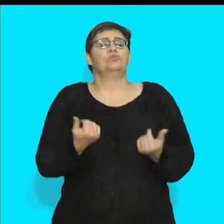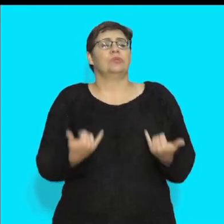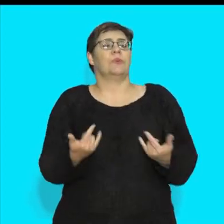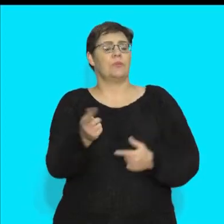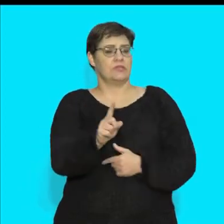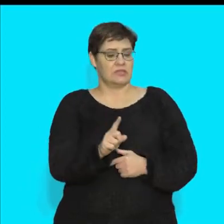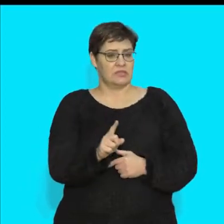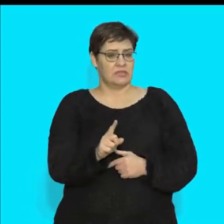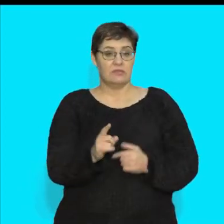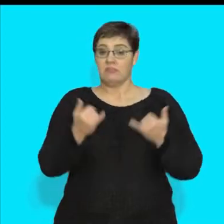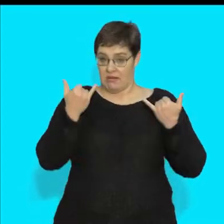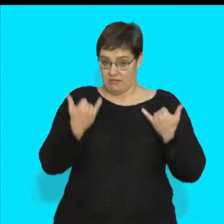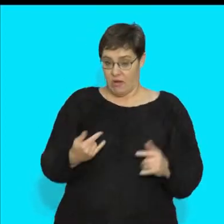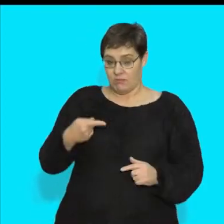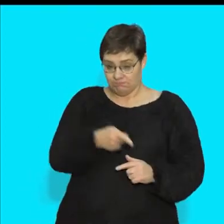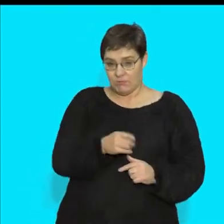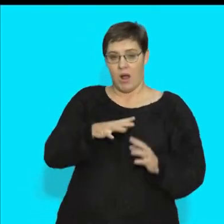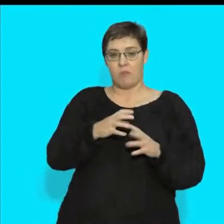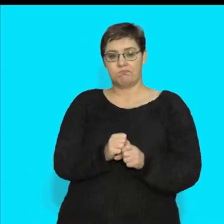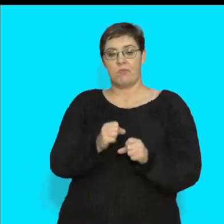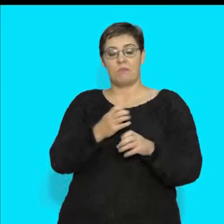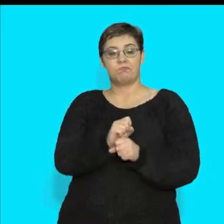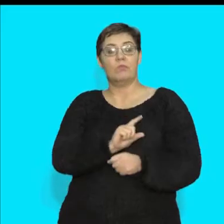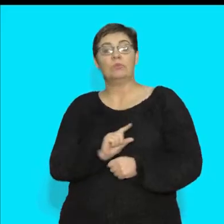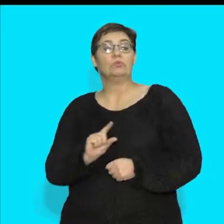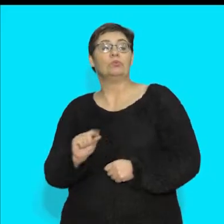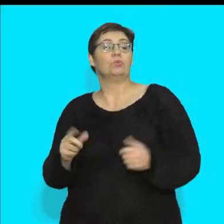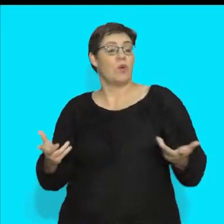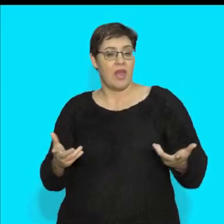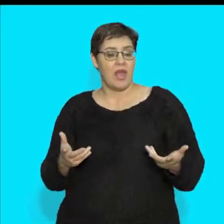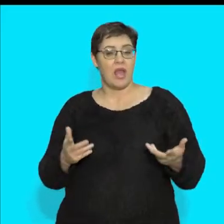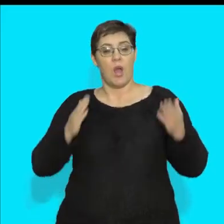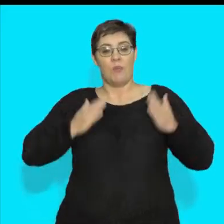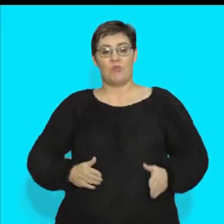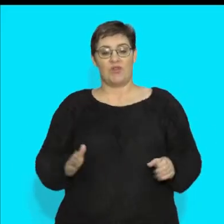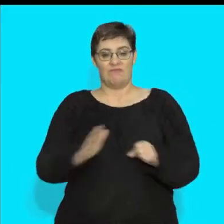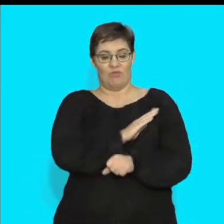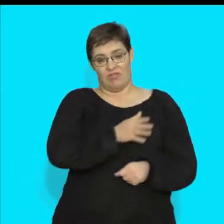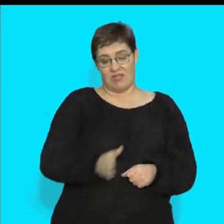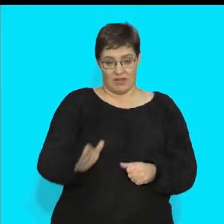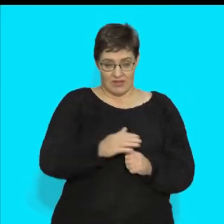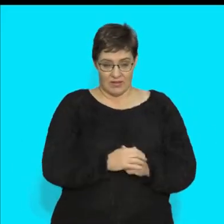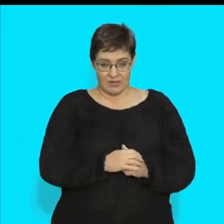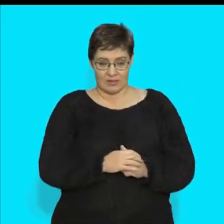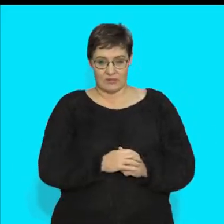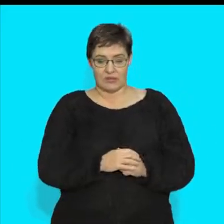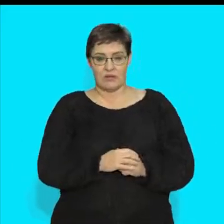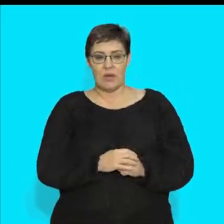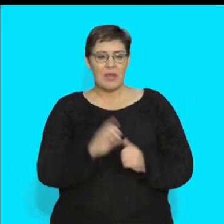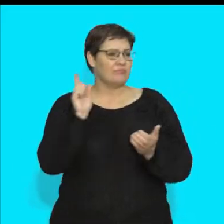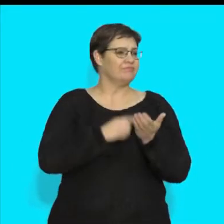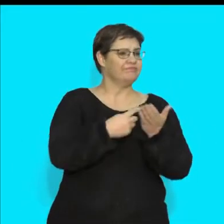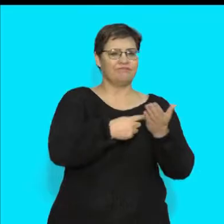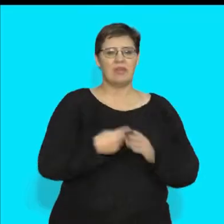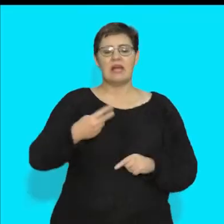the heart then need to do? The heart now needs to pump it to the rest of the body. Okay,